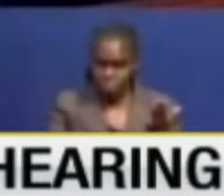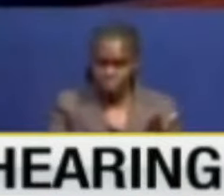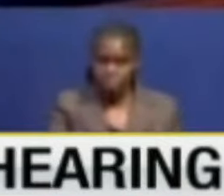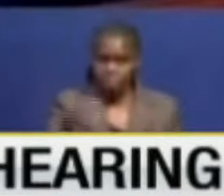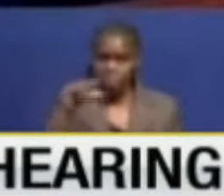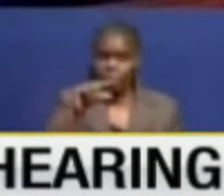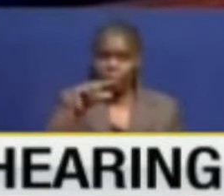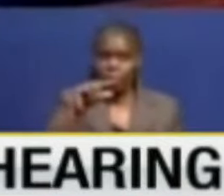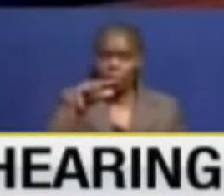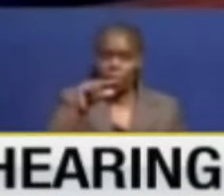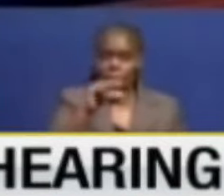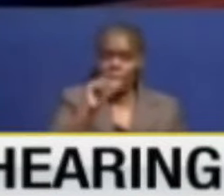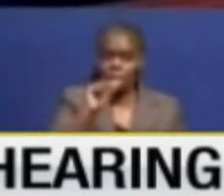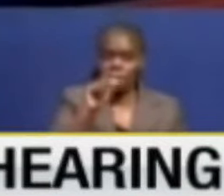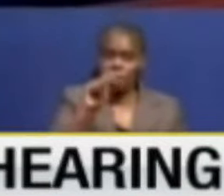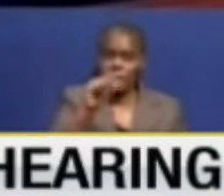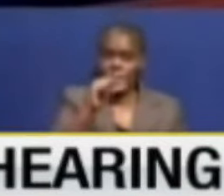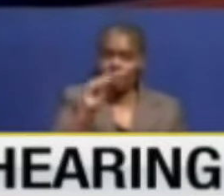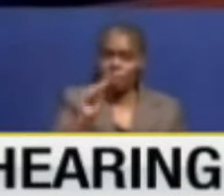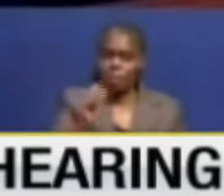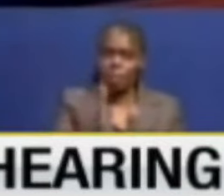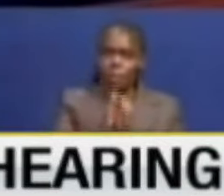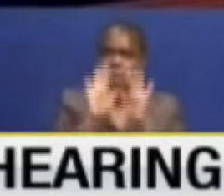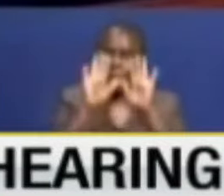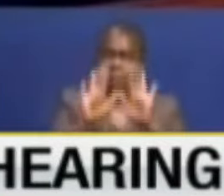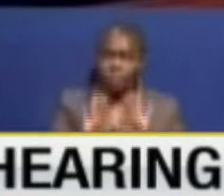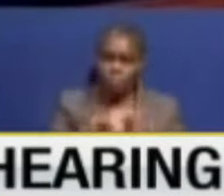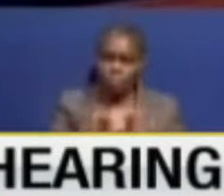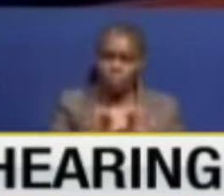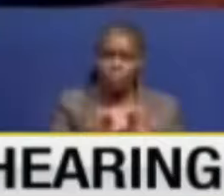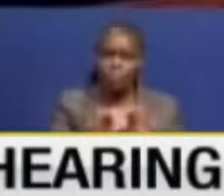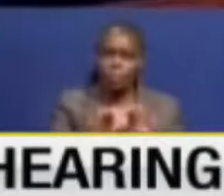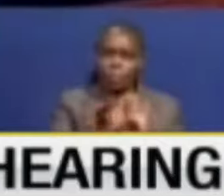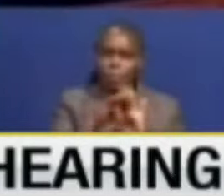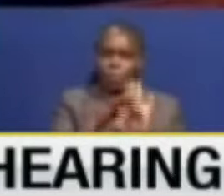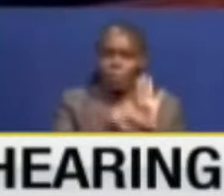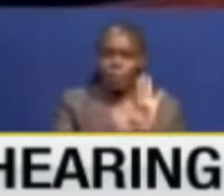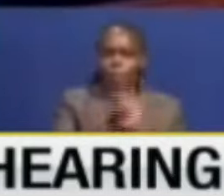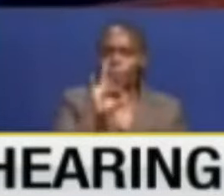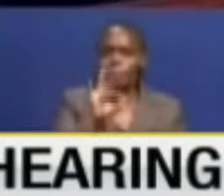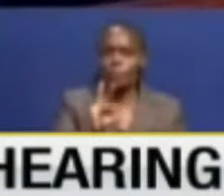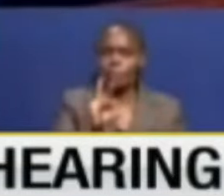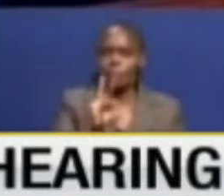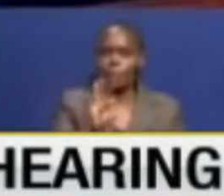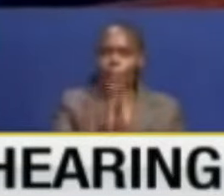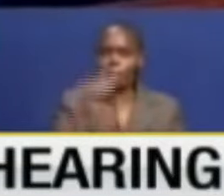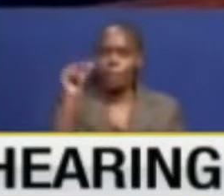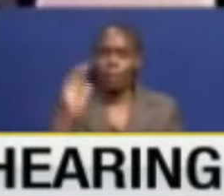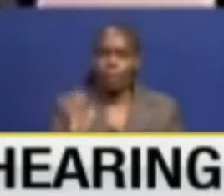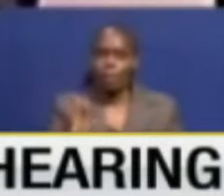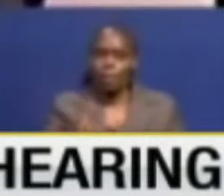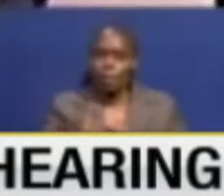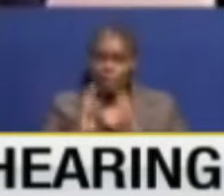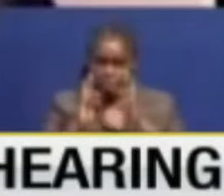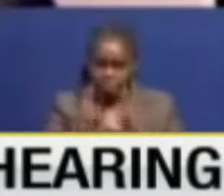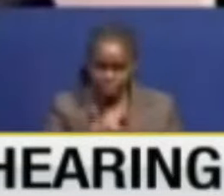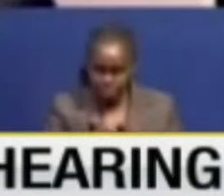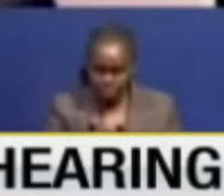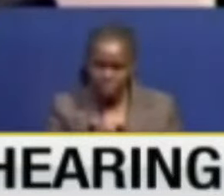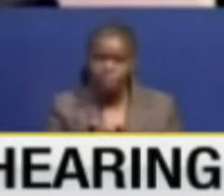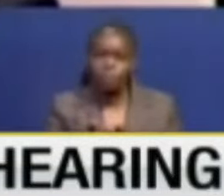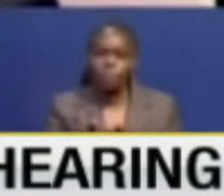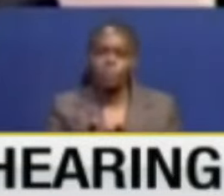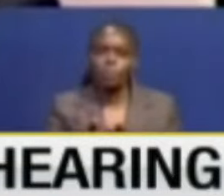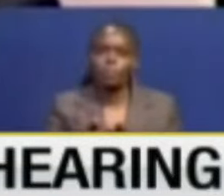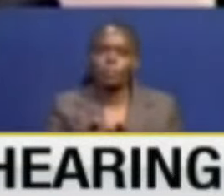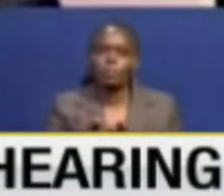Nkanata Dixon Monene, and most importantly, the offending paragraph 3, and the governor's response